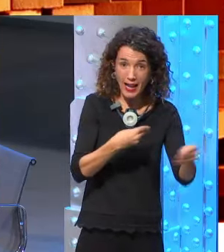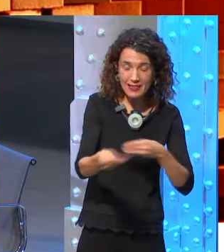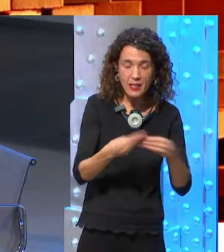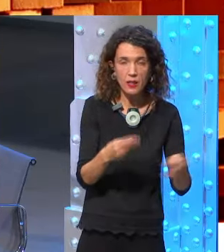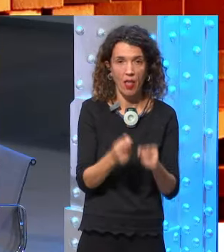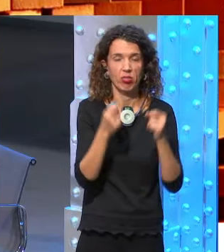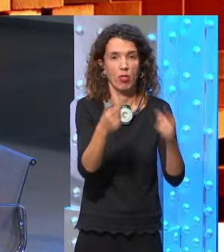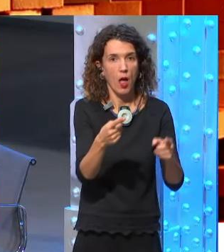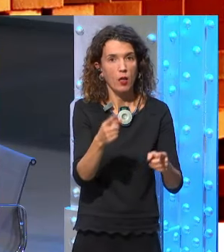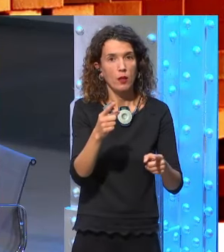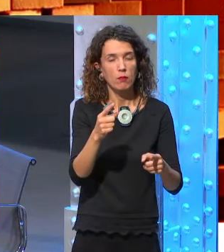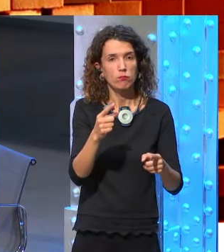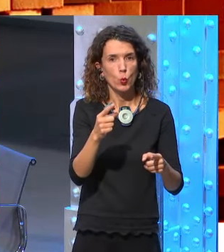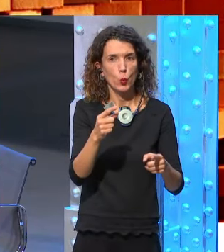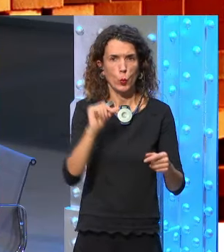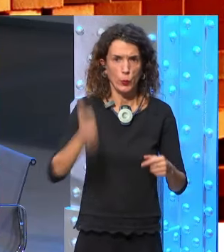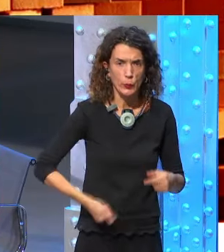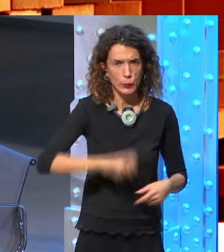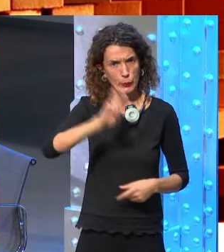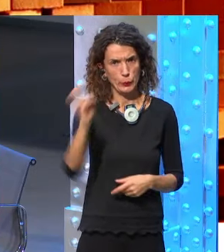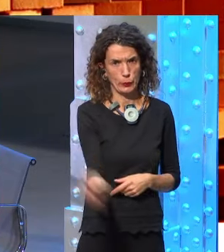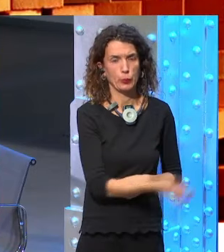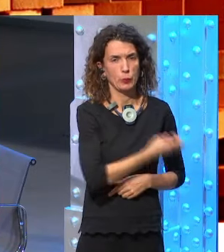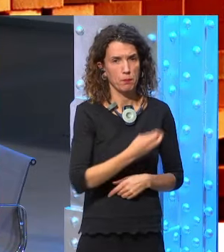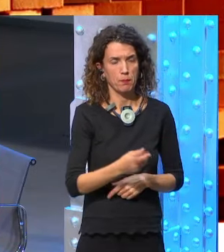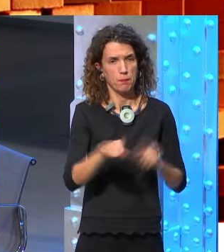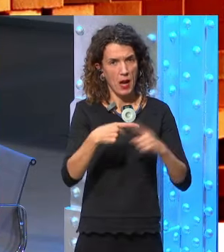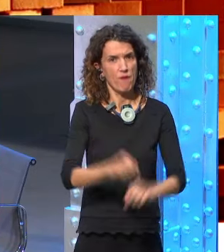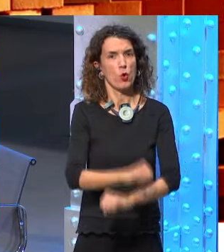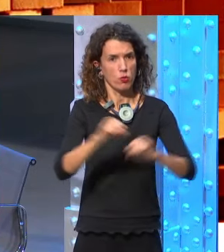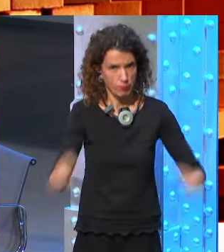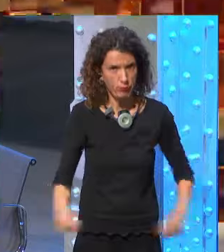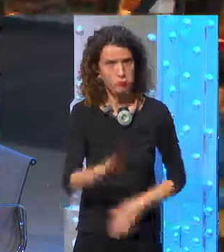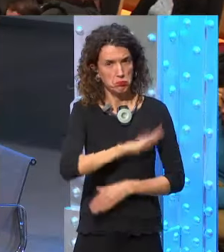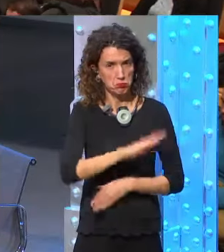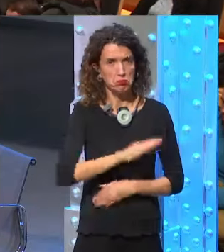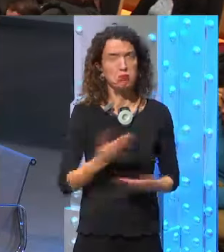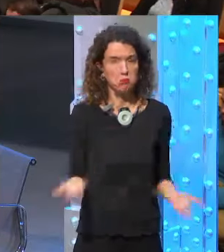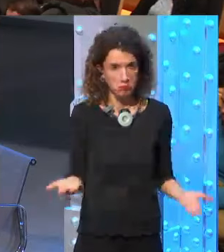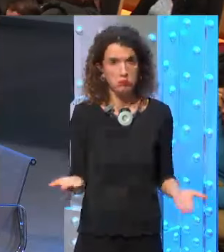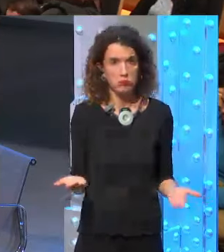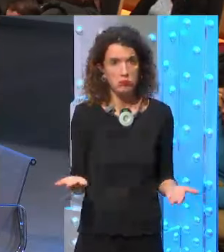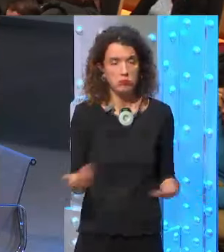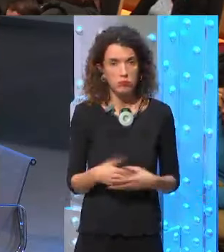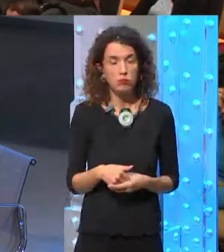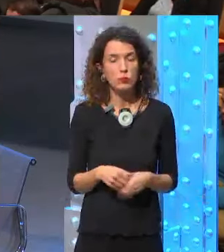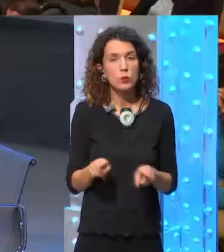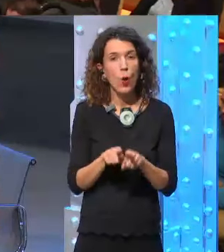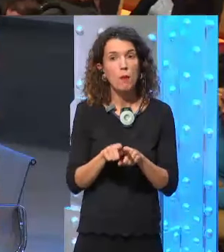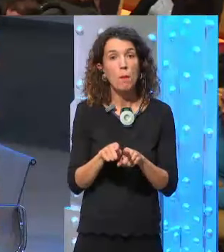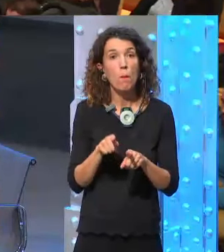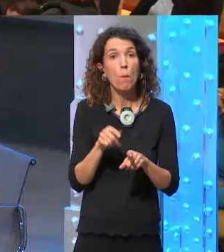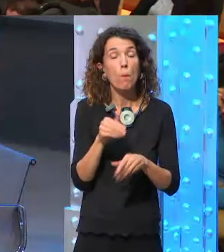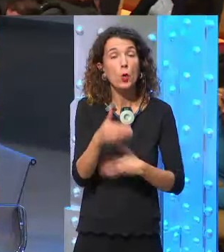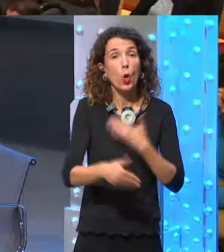the expressivity of the materials that are inherent in the building processes is highlighted. And I think this could